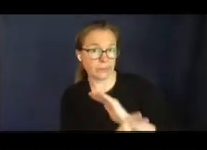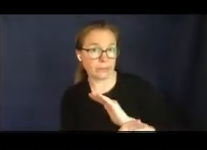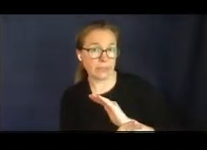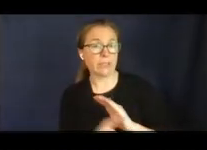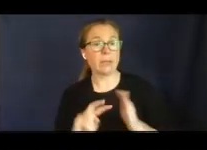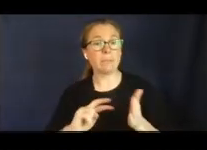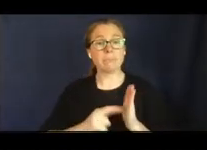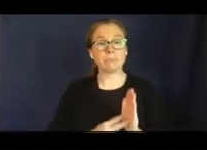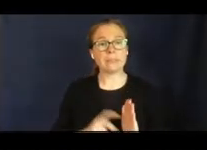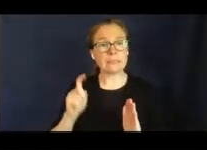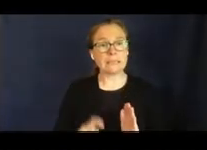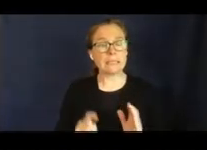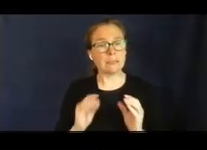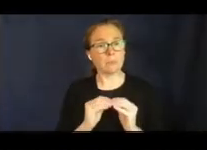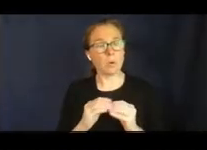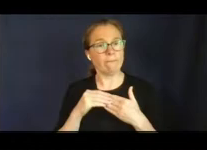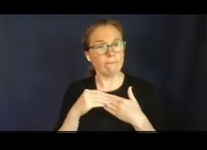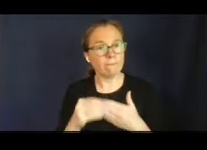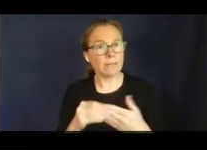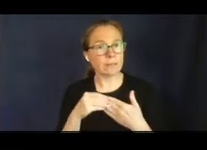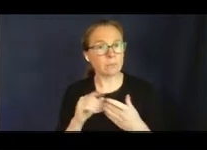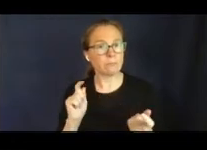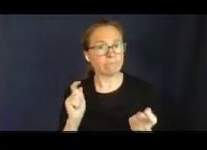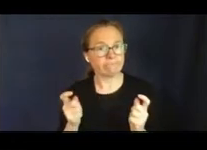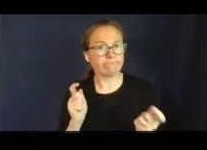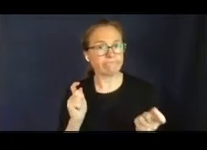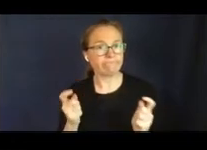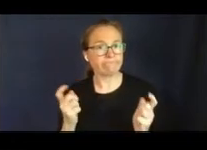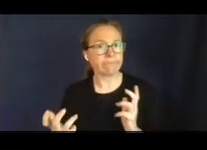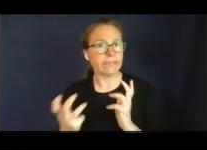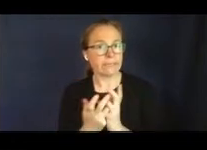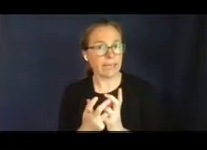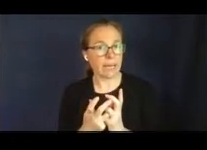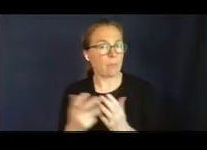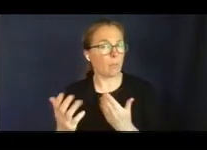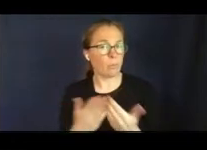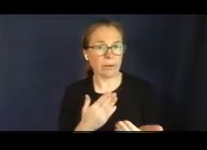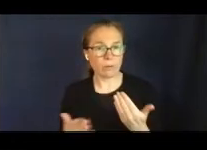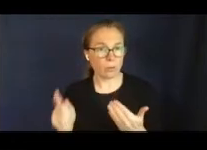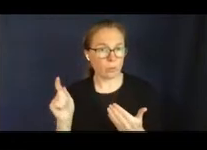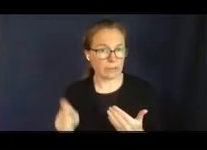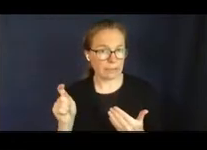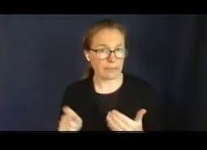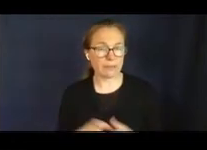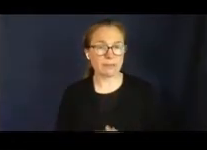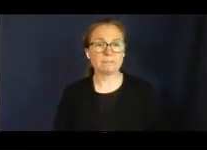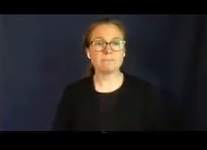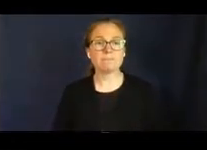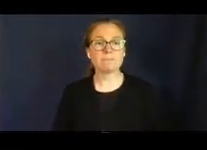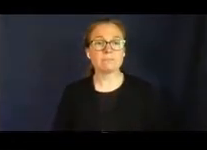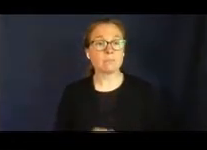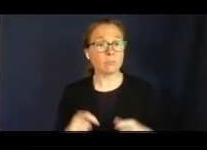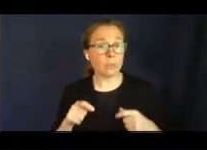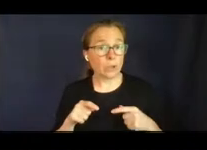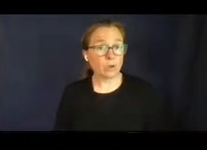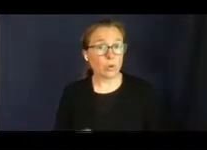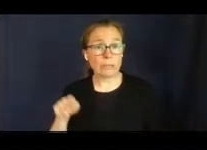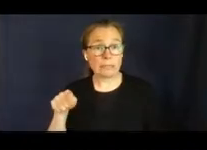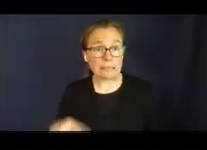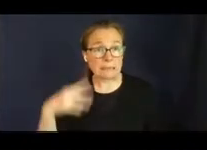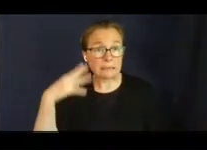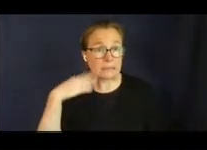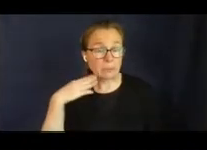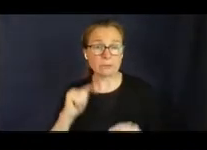be flexible and adapt as the demands arise. But throughout all of this, our teams have made tremendous